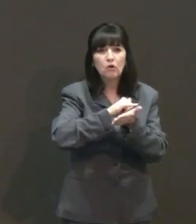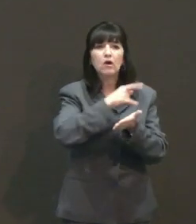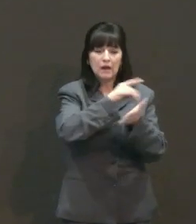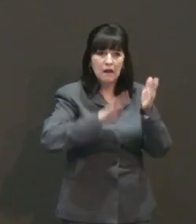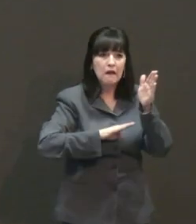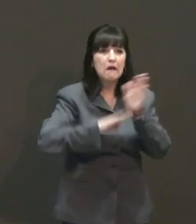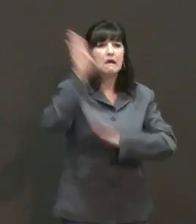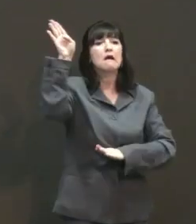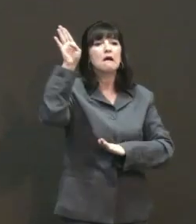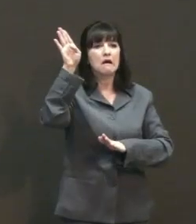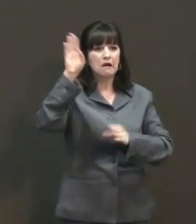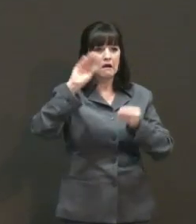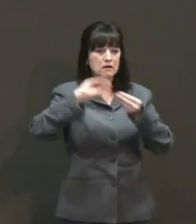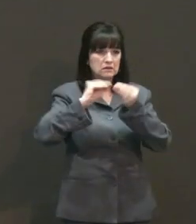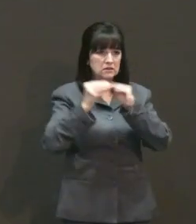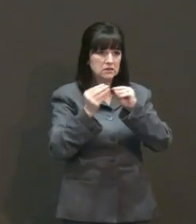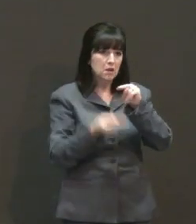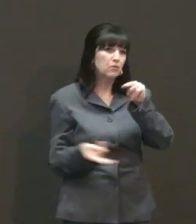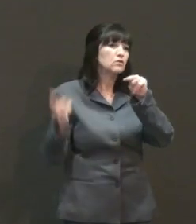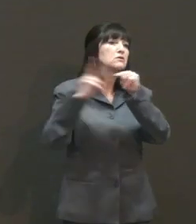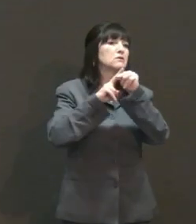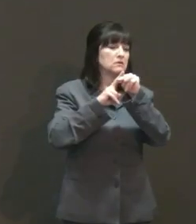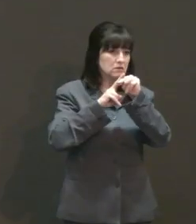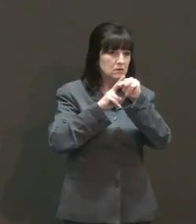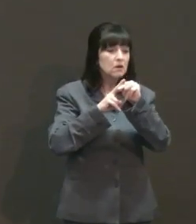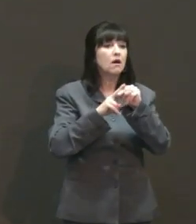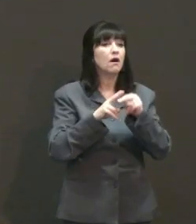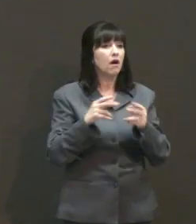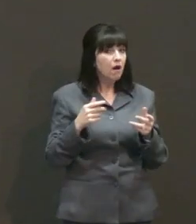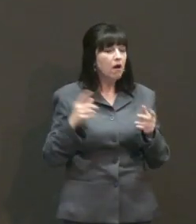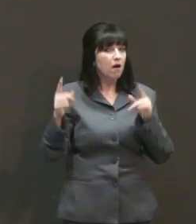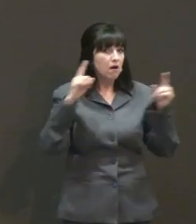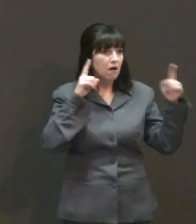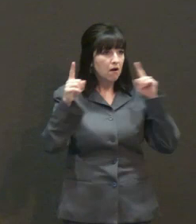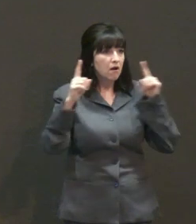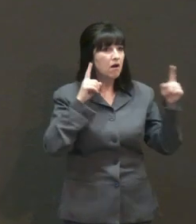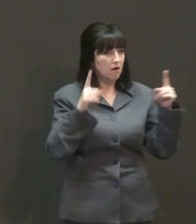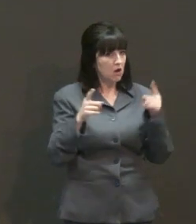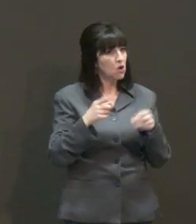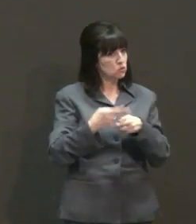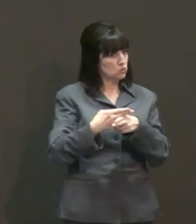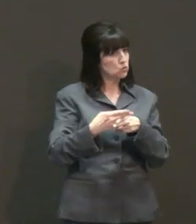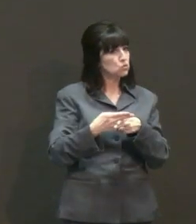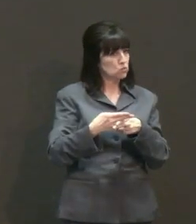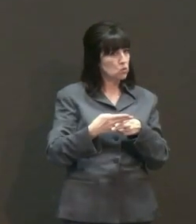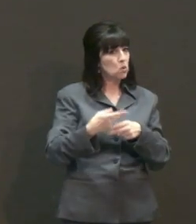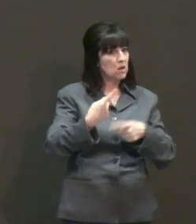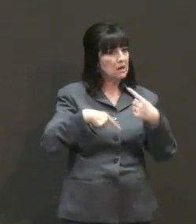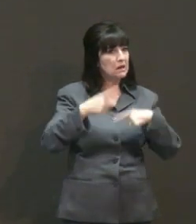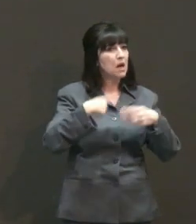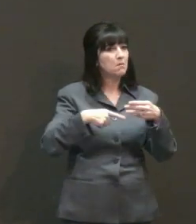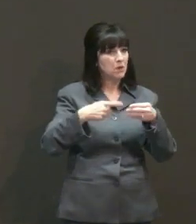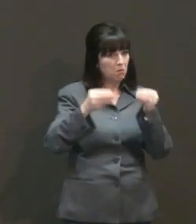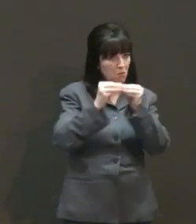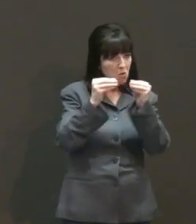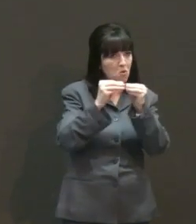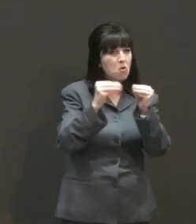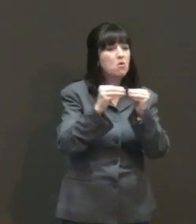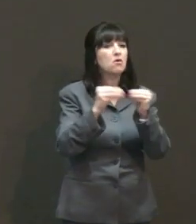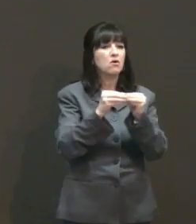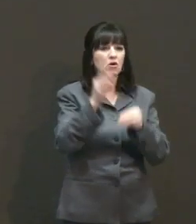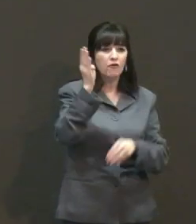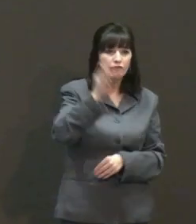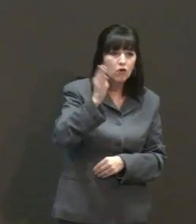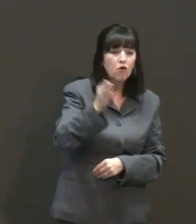wave. And we've heard that there are waves coming. Philadelphia, Washington, D.C.,